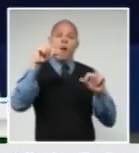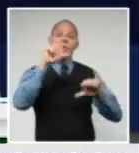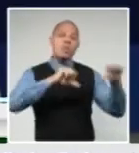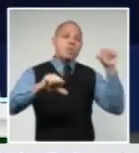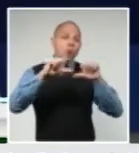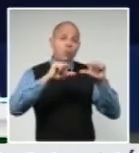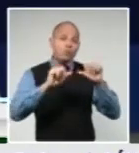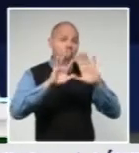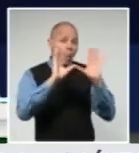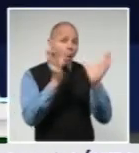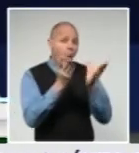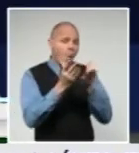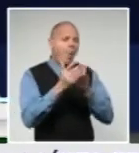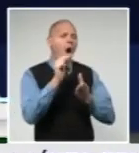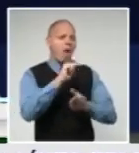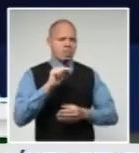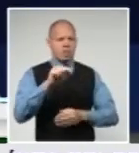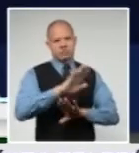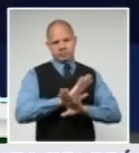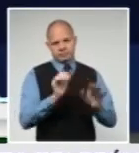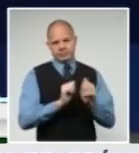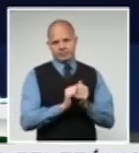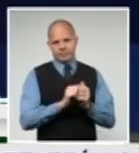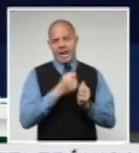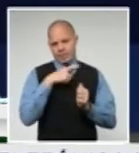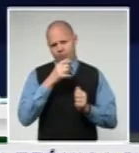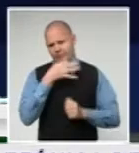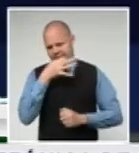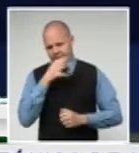2,283 at the Tropical Medicine Institute Pedro Coury,